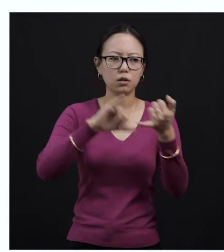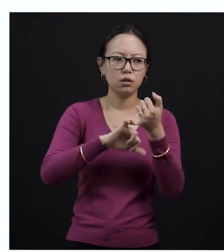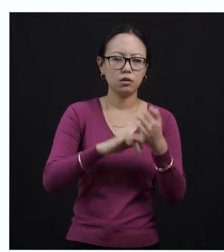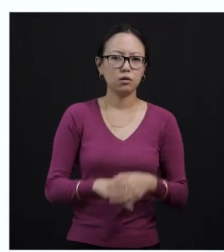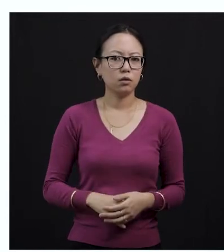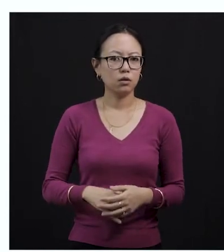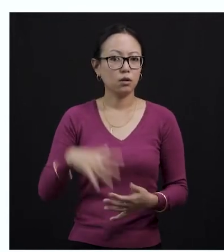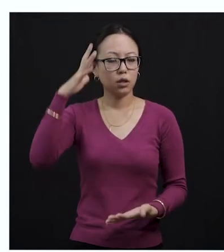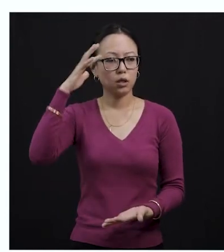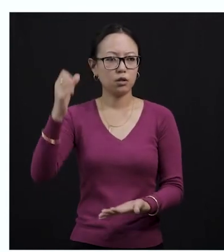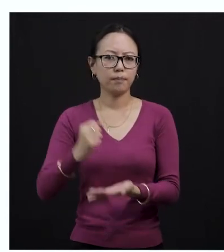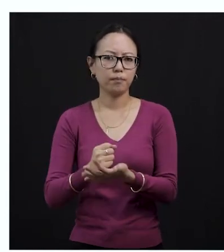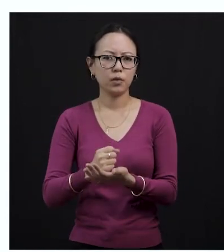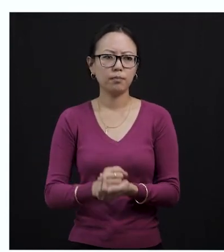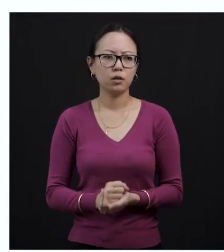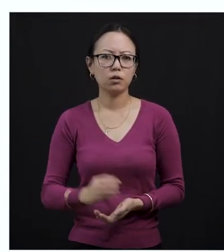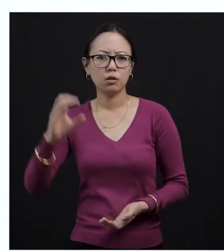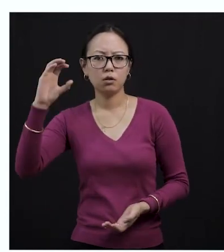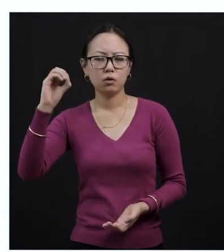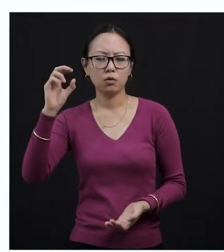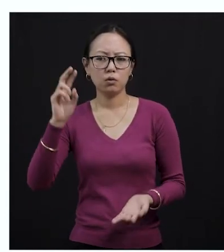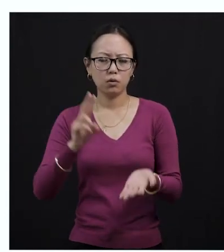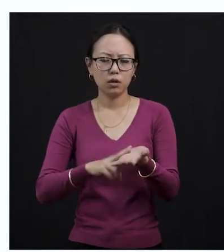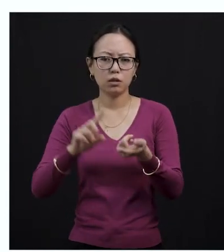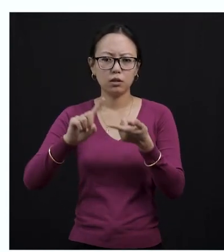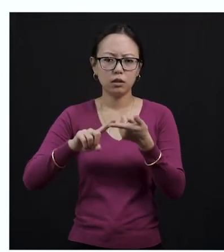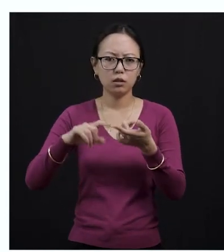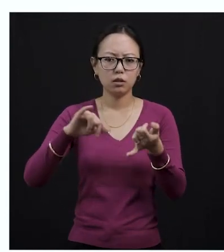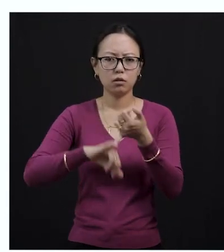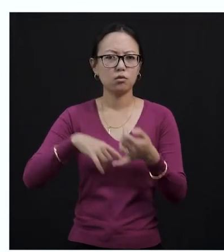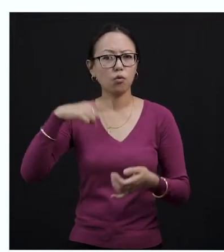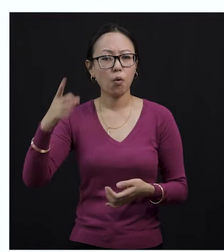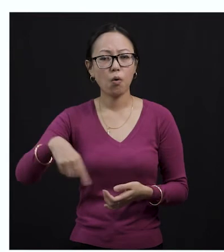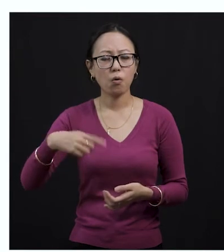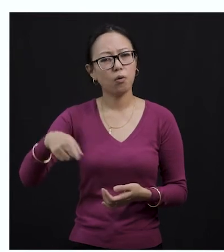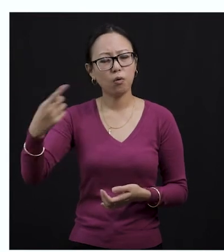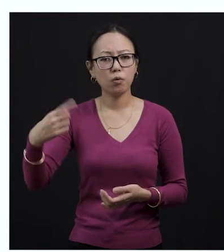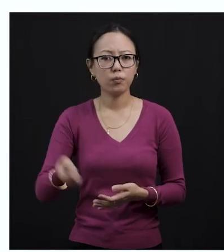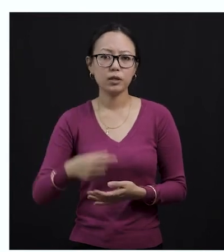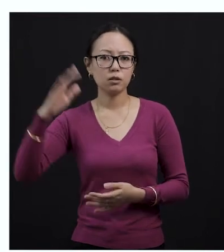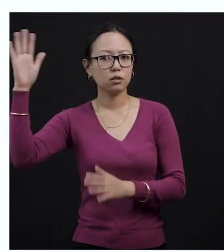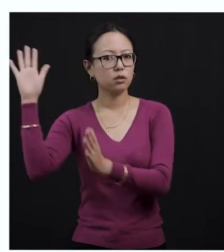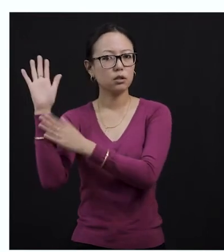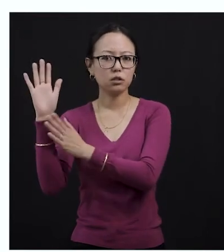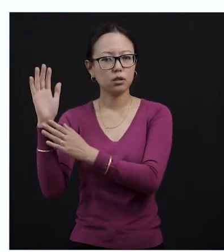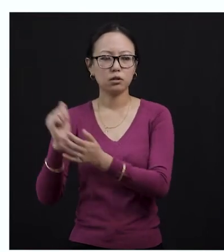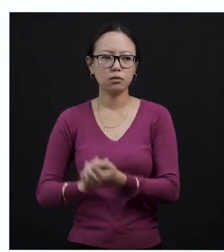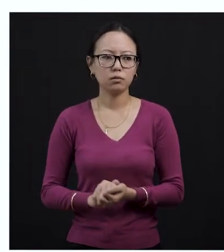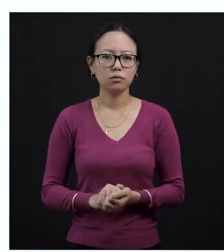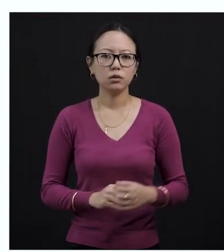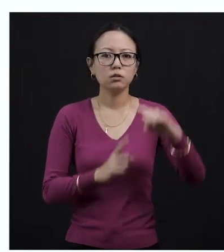your right, okay? Always on your right. And the tens place is on the left.